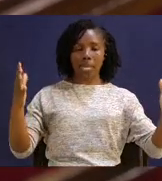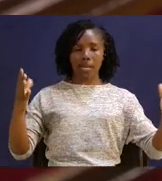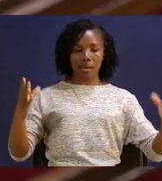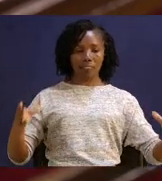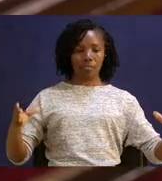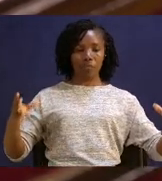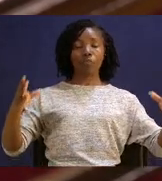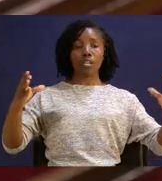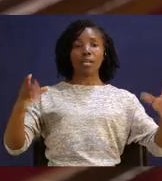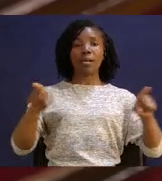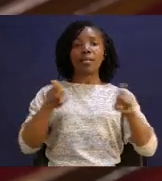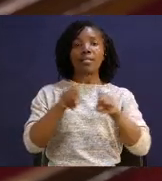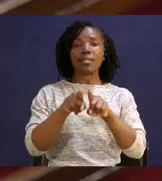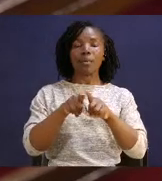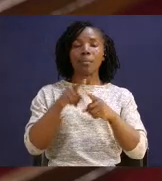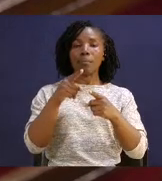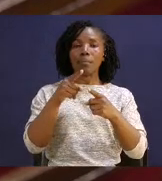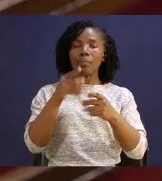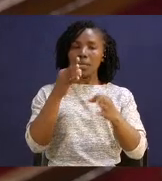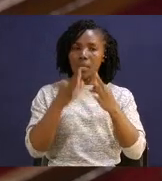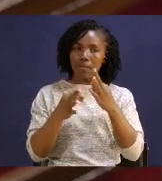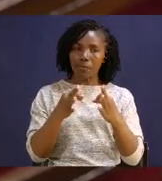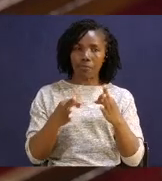same thing. Now if you come with